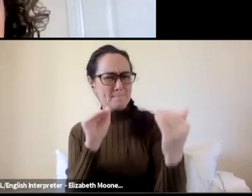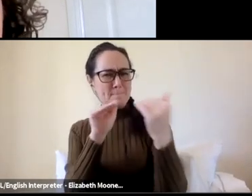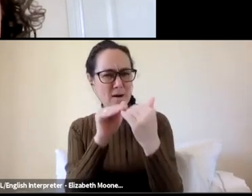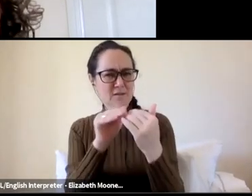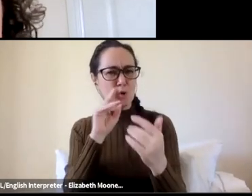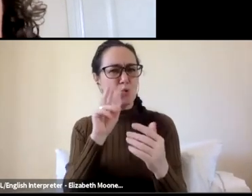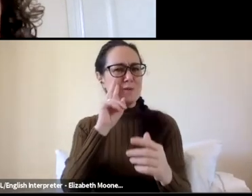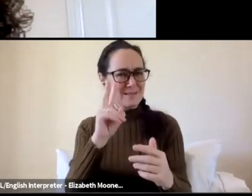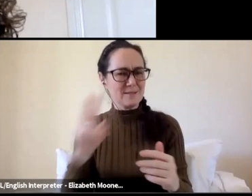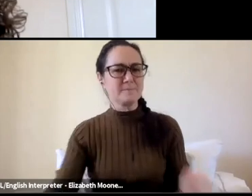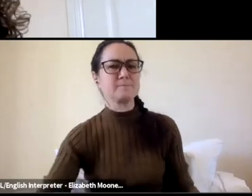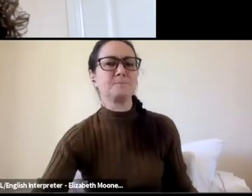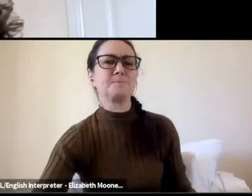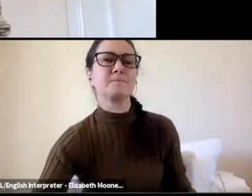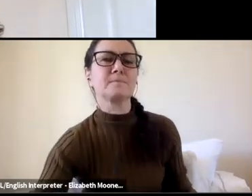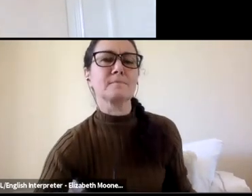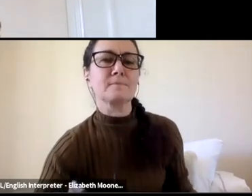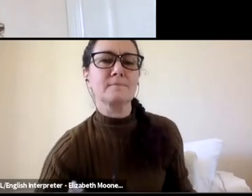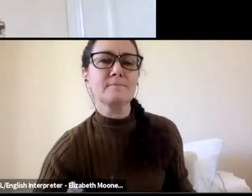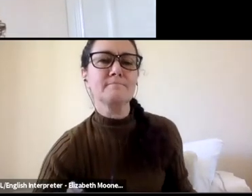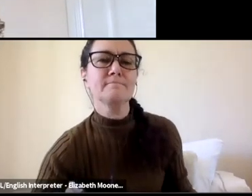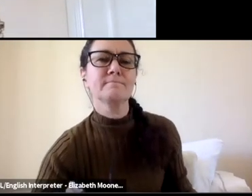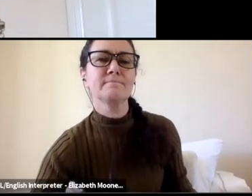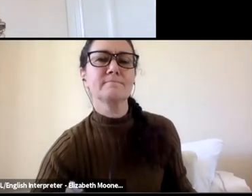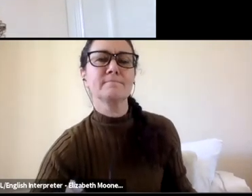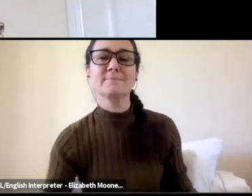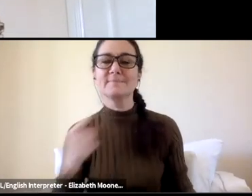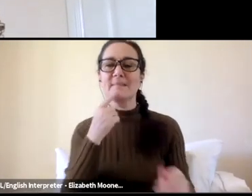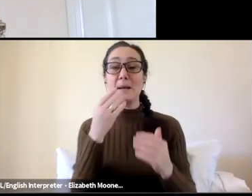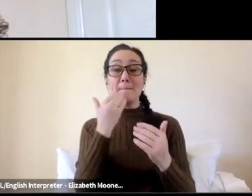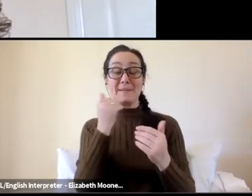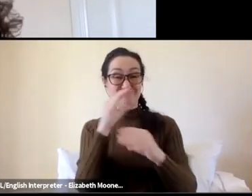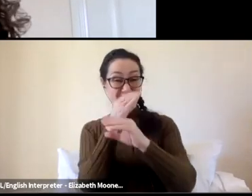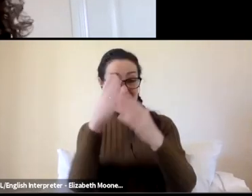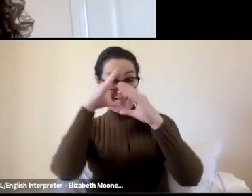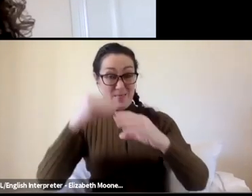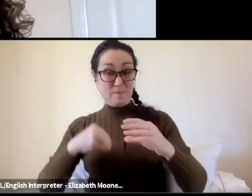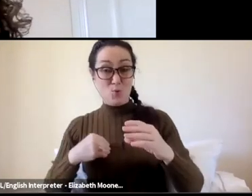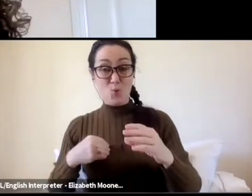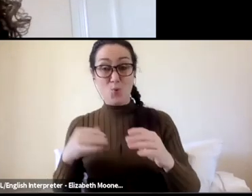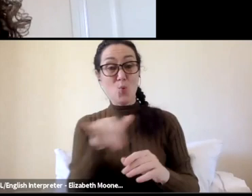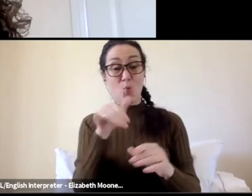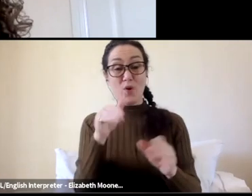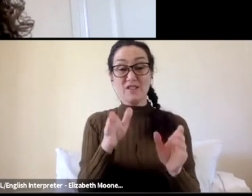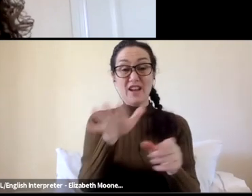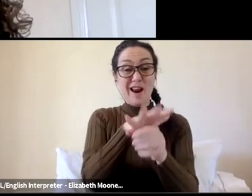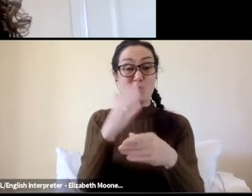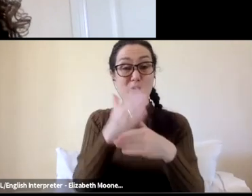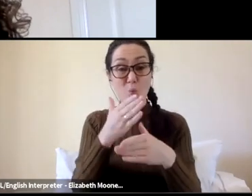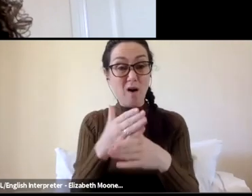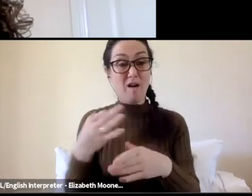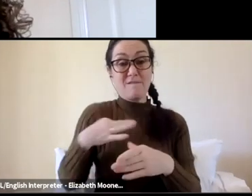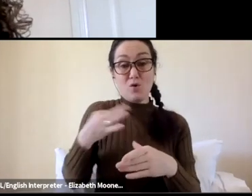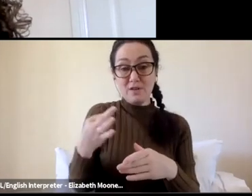it. So it says, please let us know which areas you work or volunteer in, and feel free to choose more than one. So we've